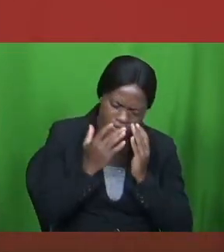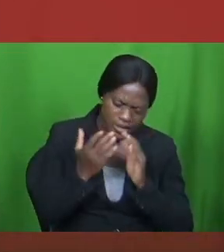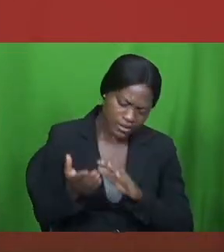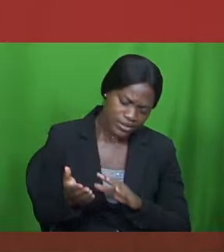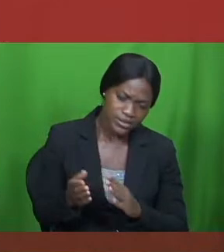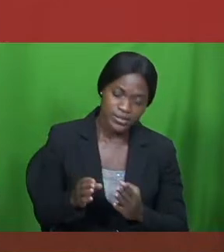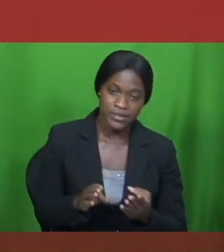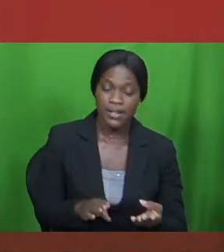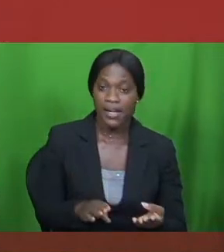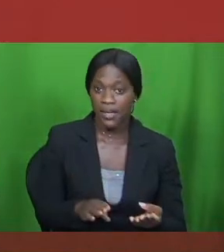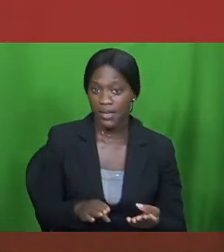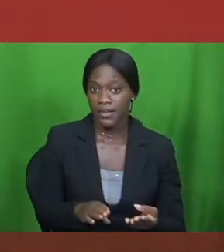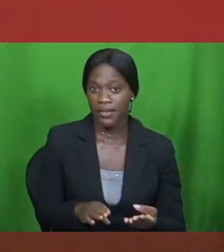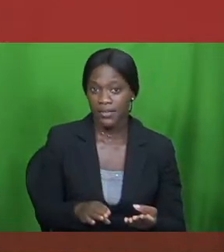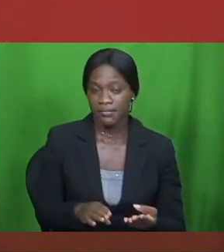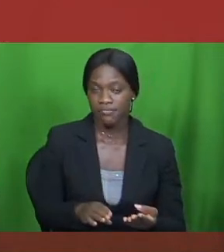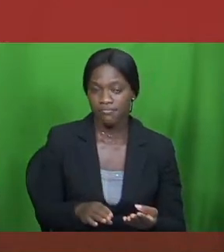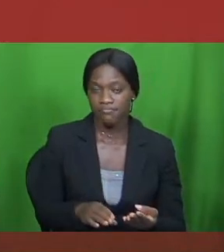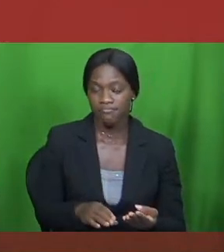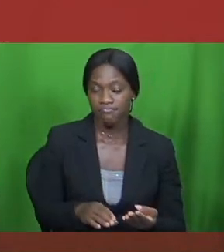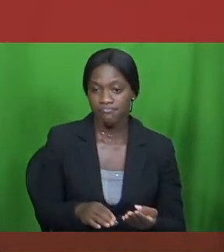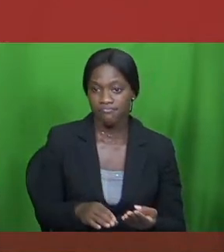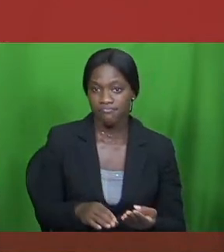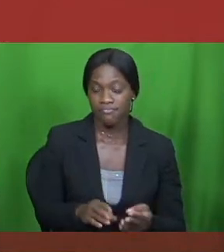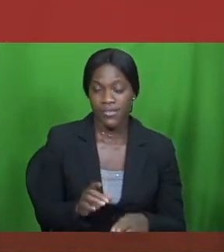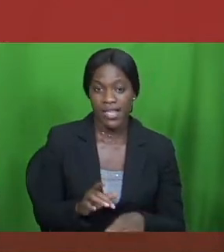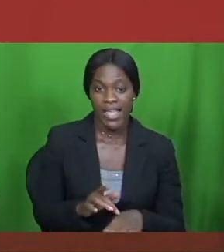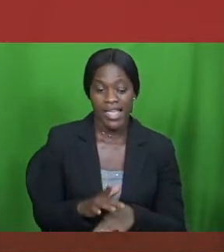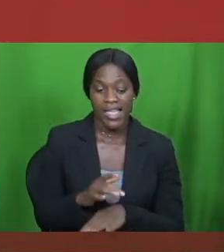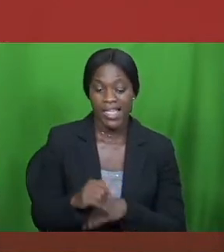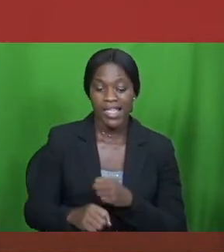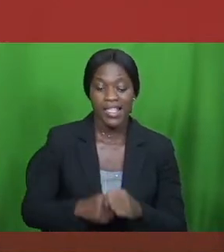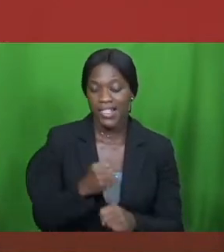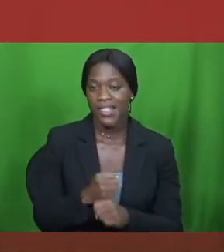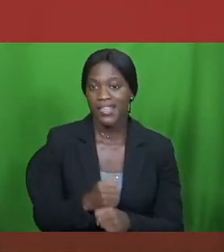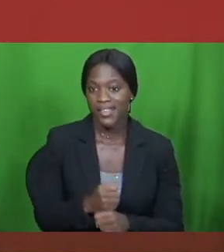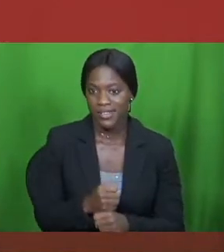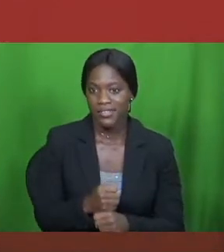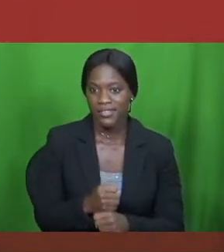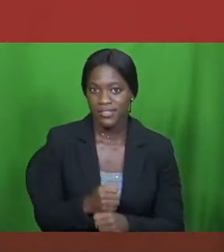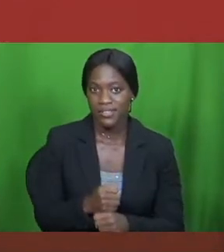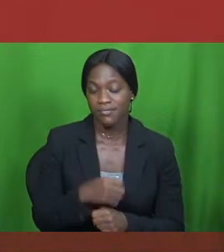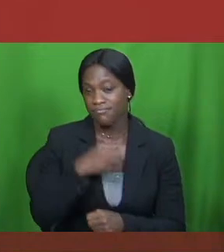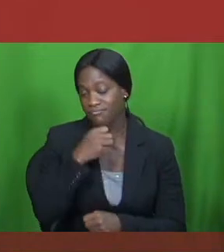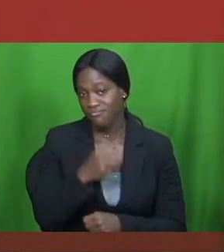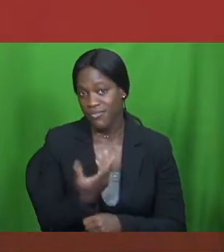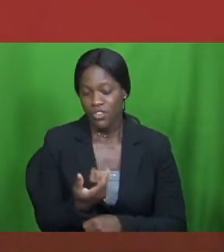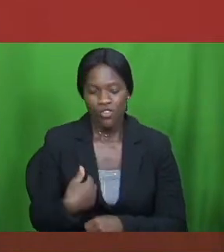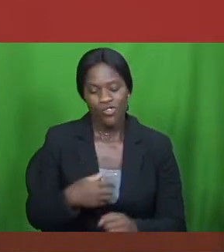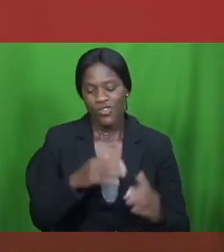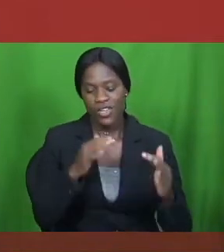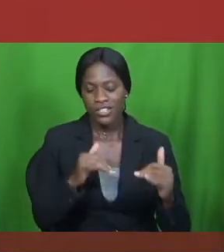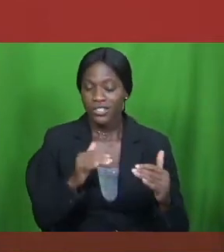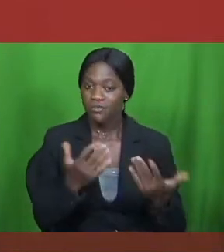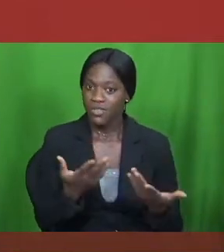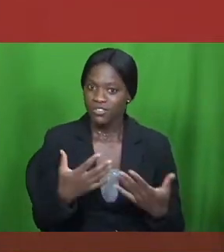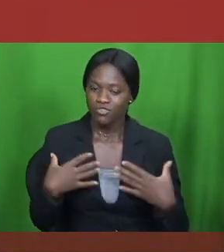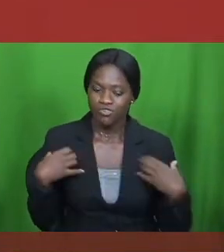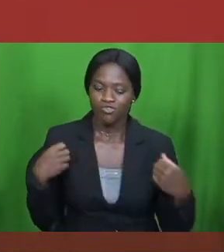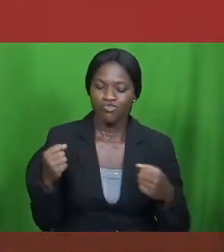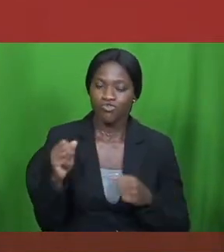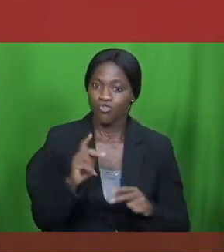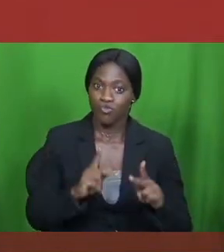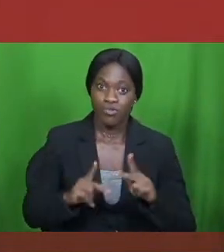at an early age, because definitely we'll be expecting that such strong men, as stated by the